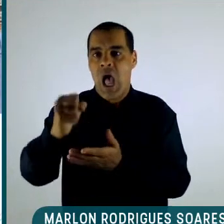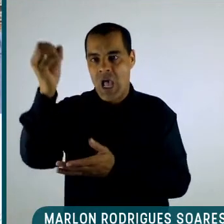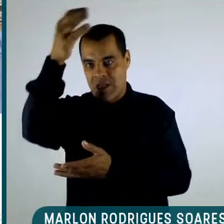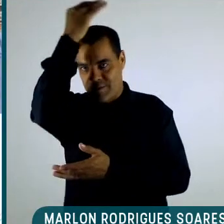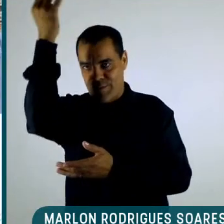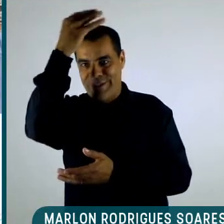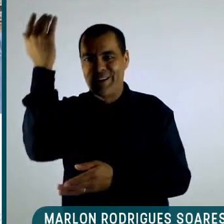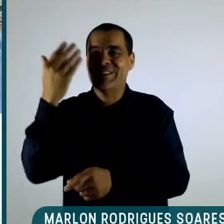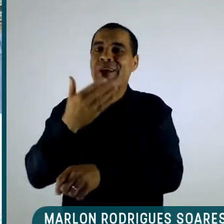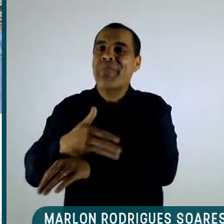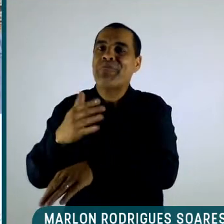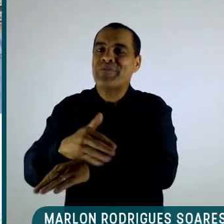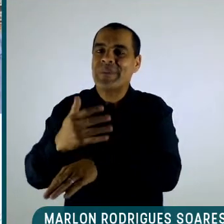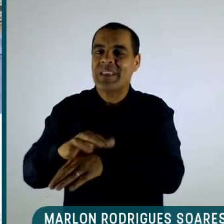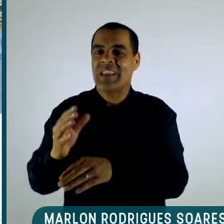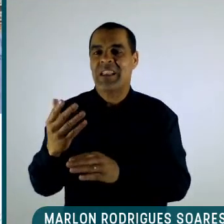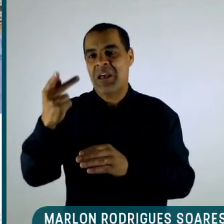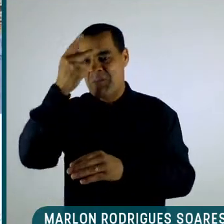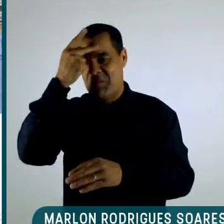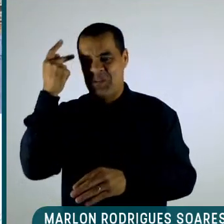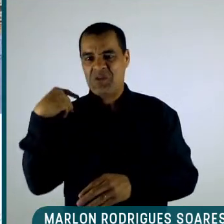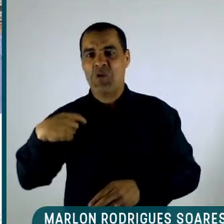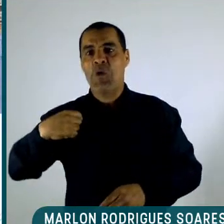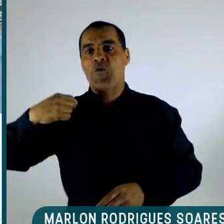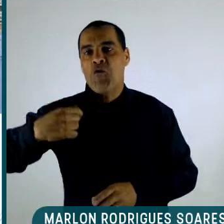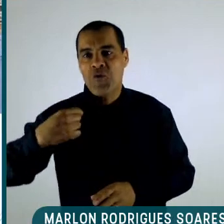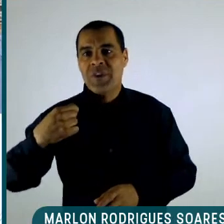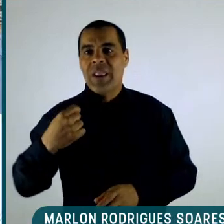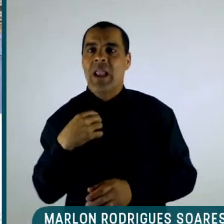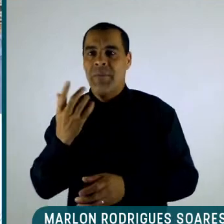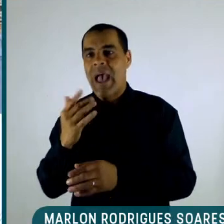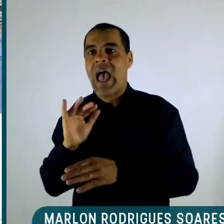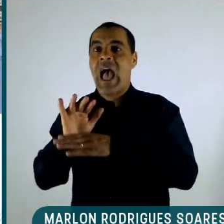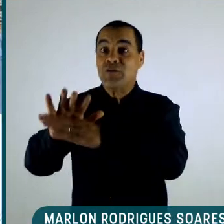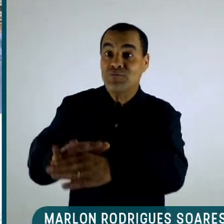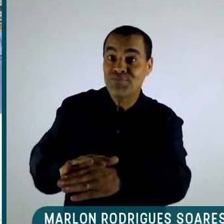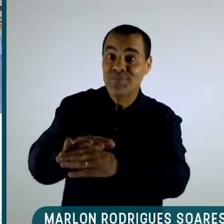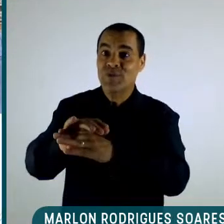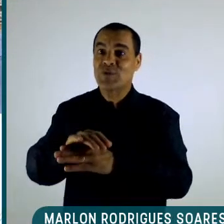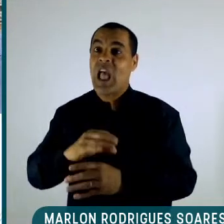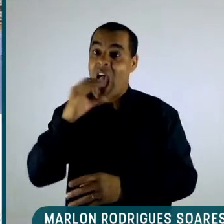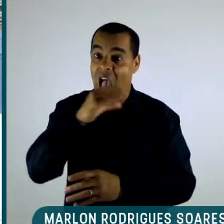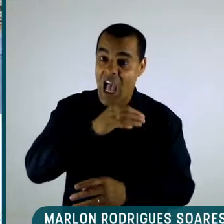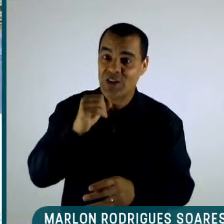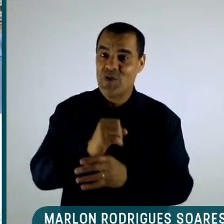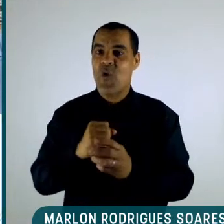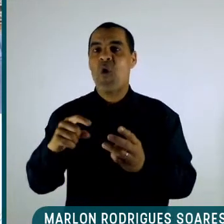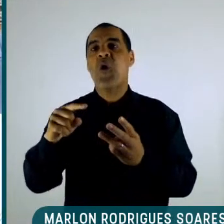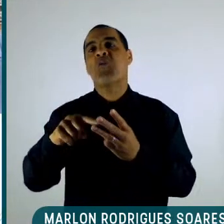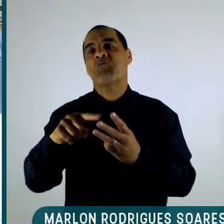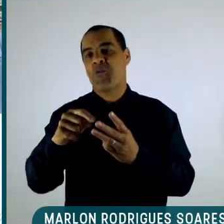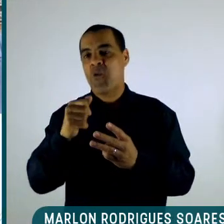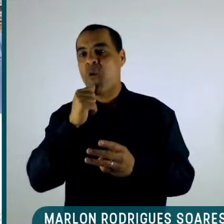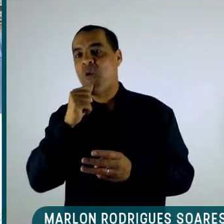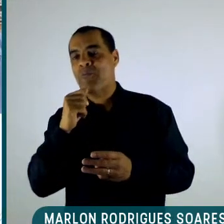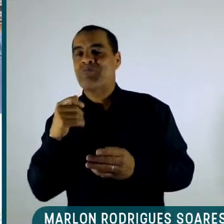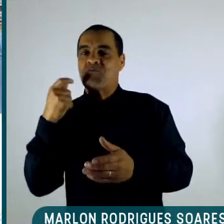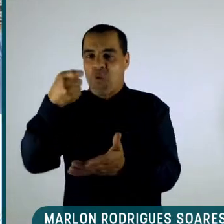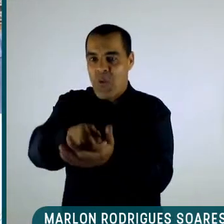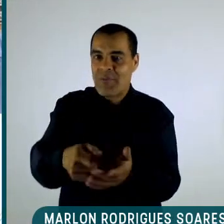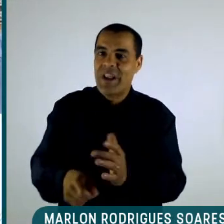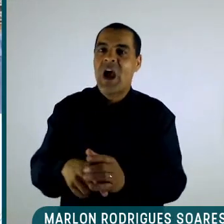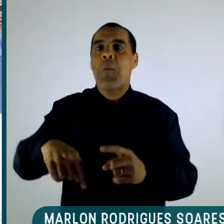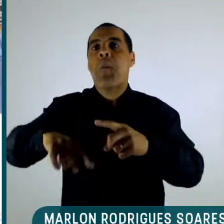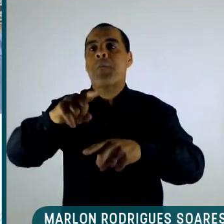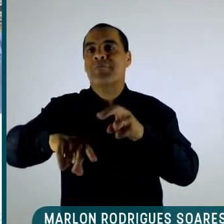gather inhabitants to be brigadiers, and then we set up 60 emergency bases for those